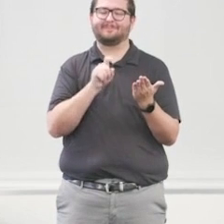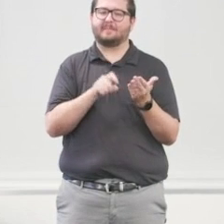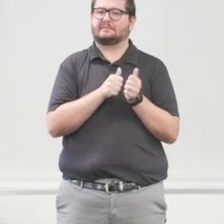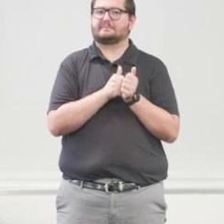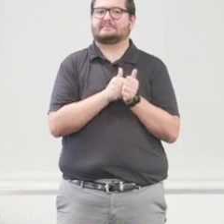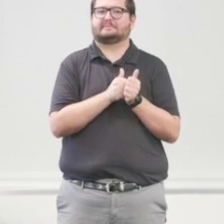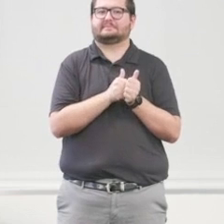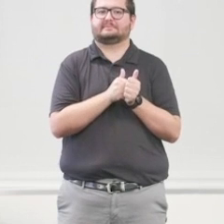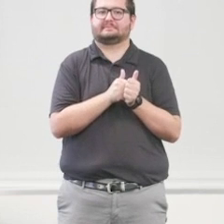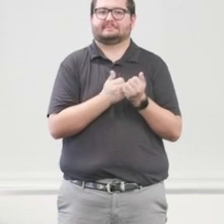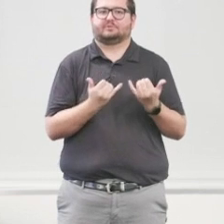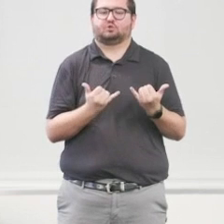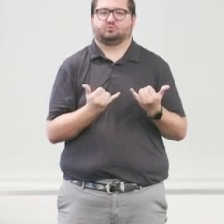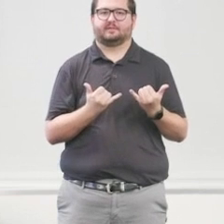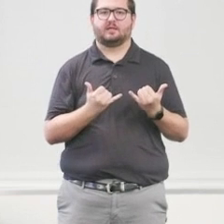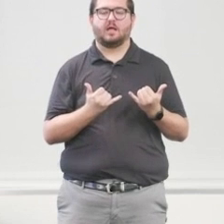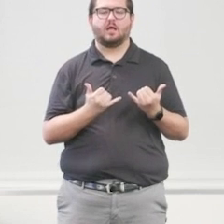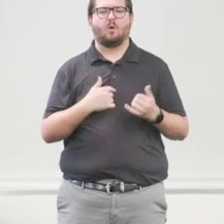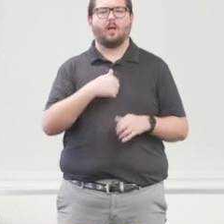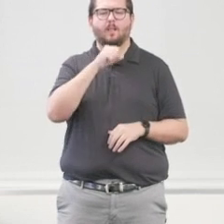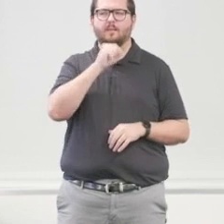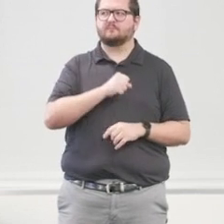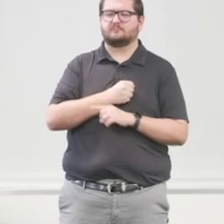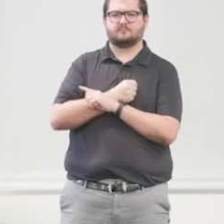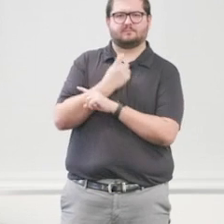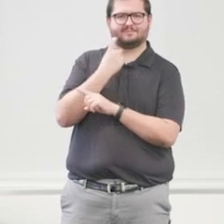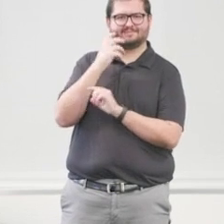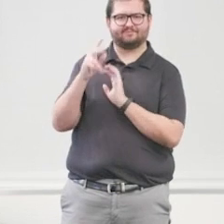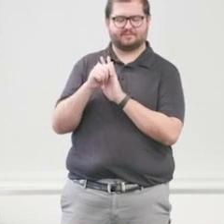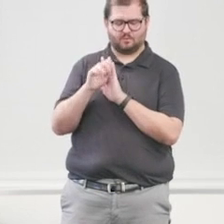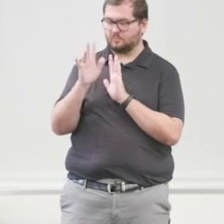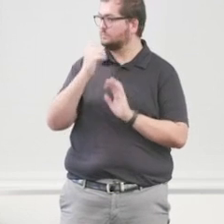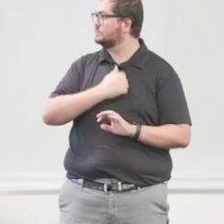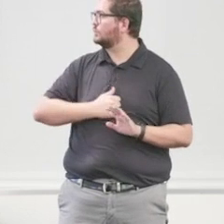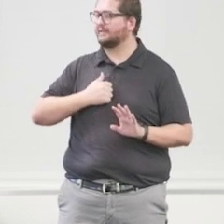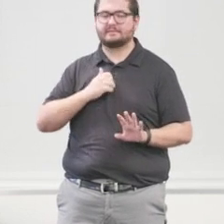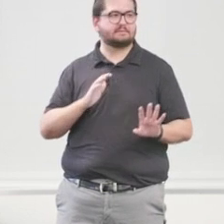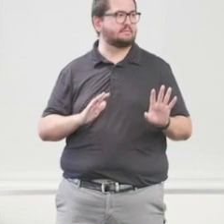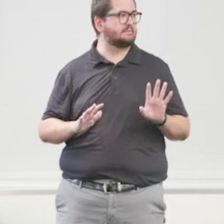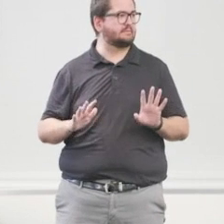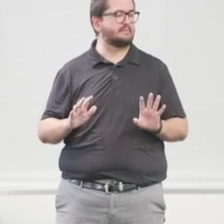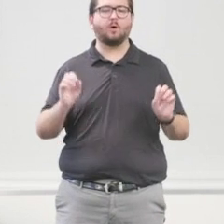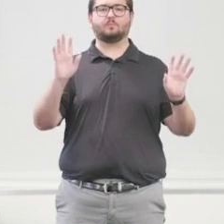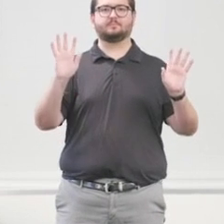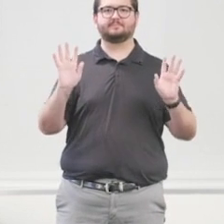it. So I loved that they had, Oh, we can go